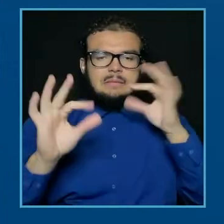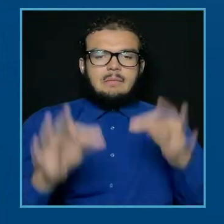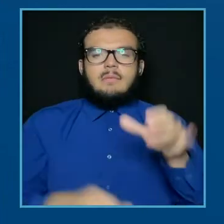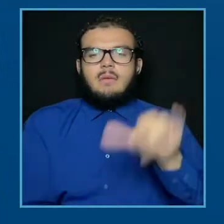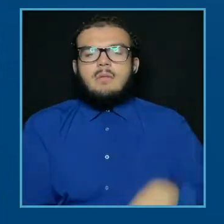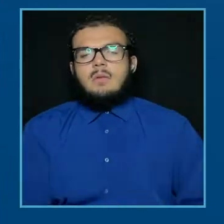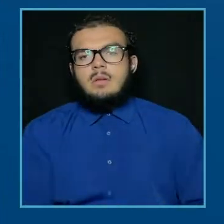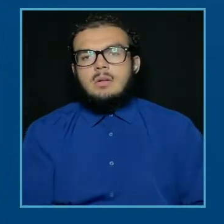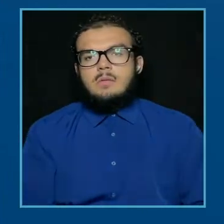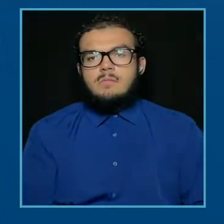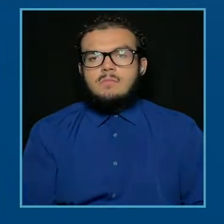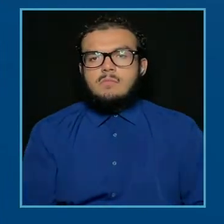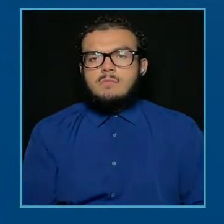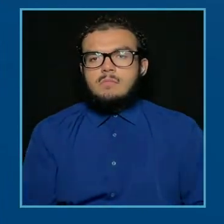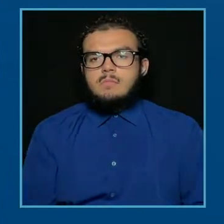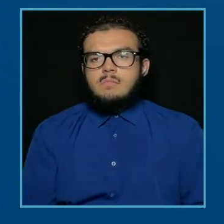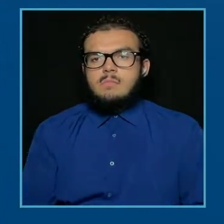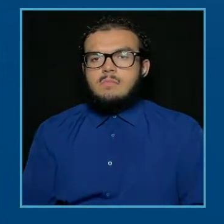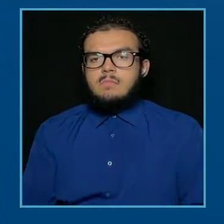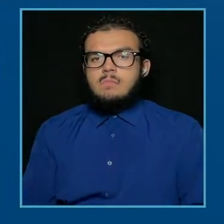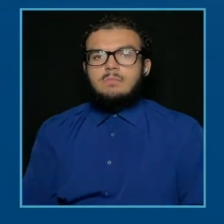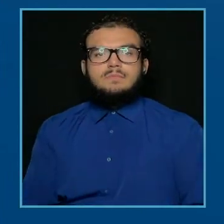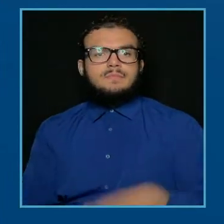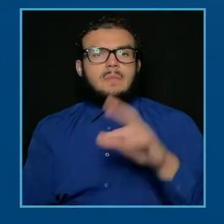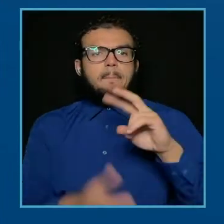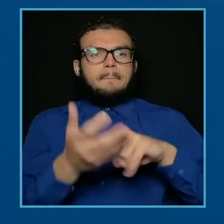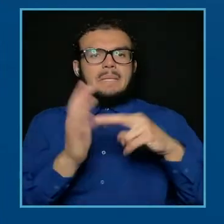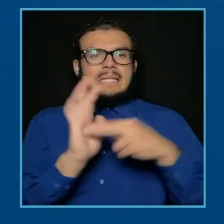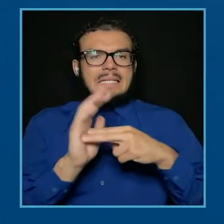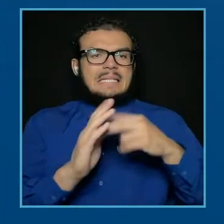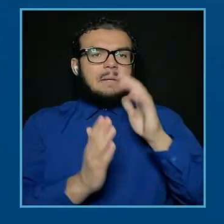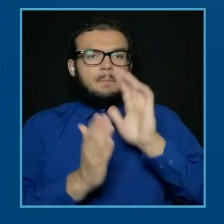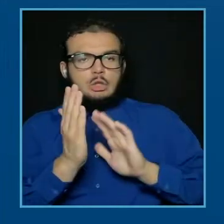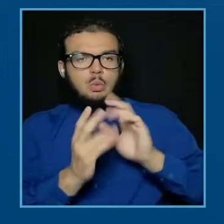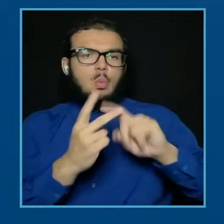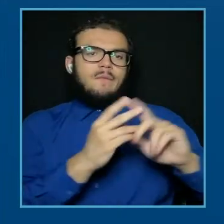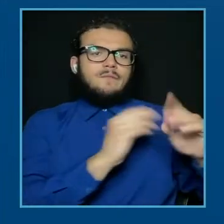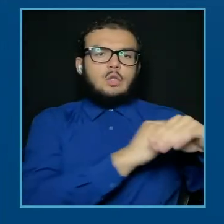So would we say as soon as practical, whether in person or virtual?